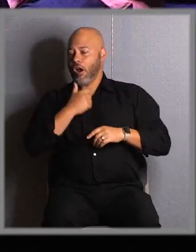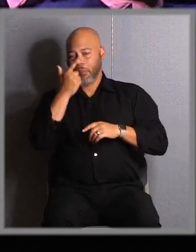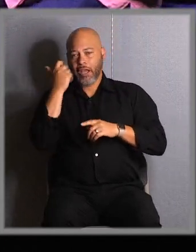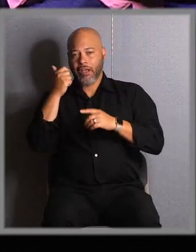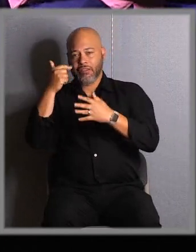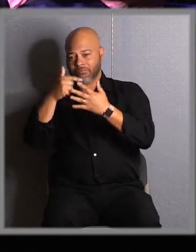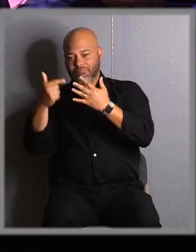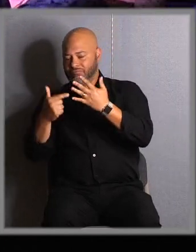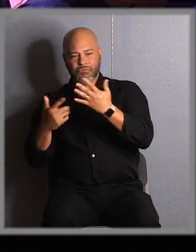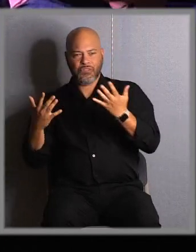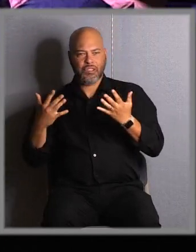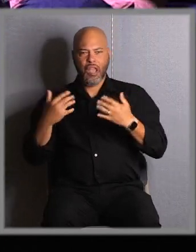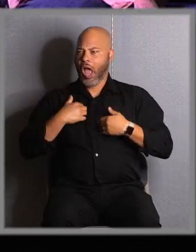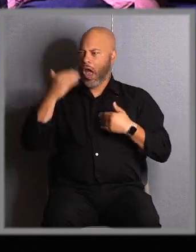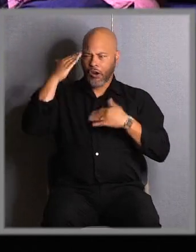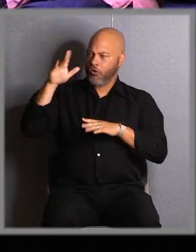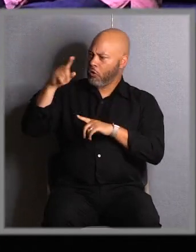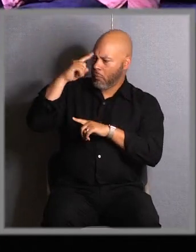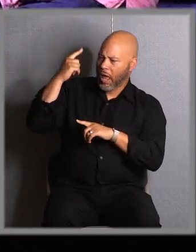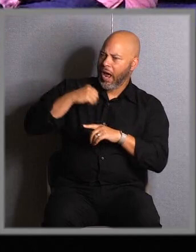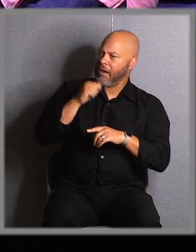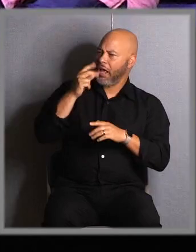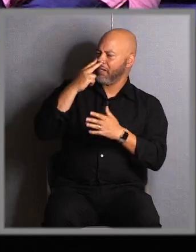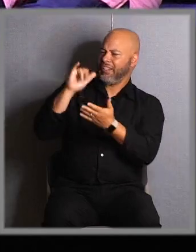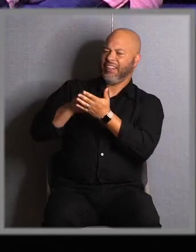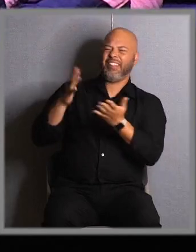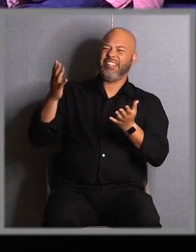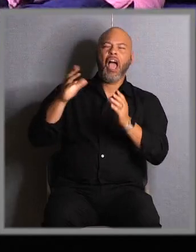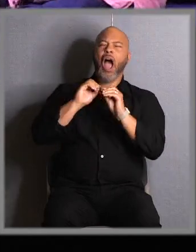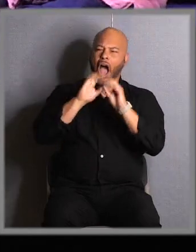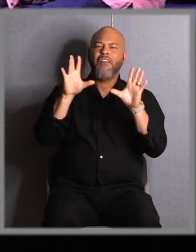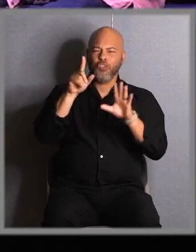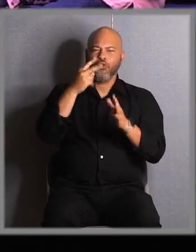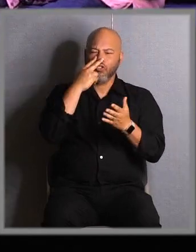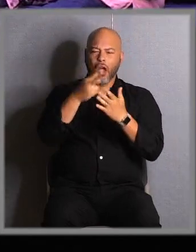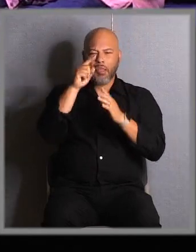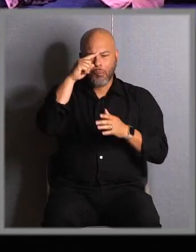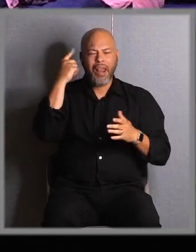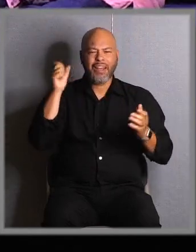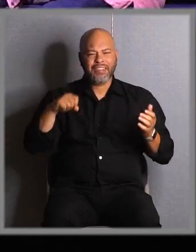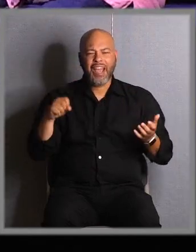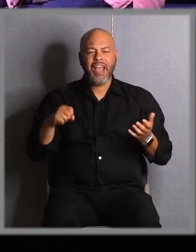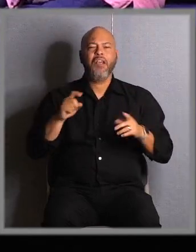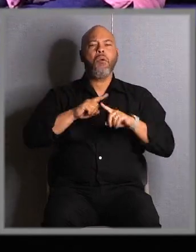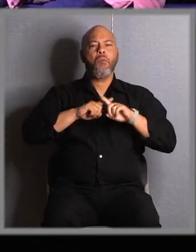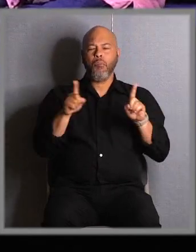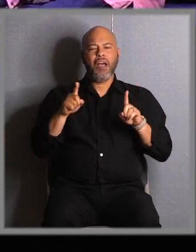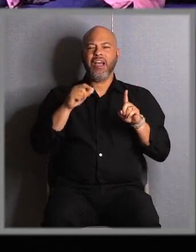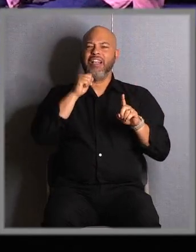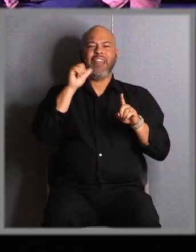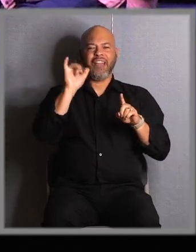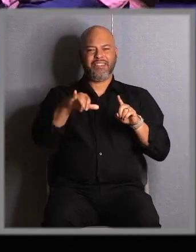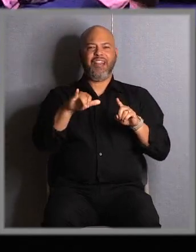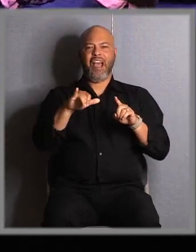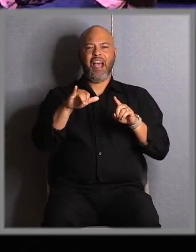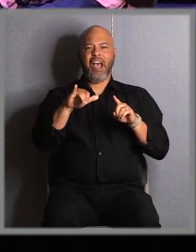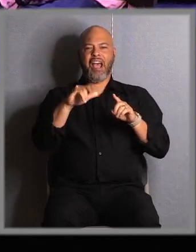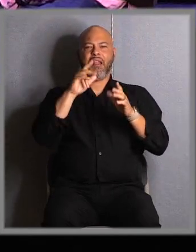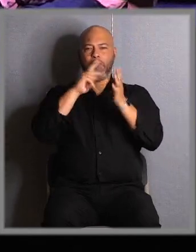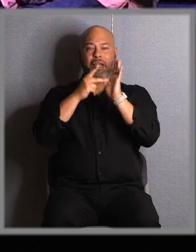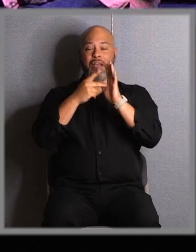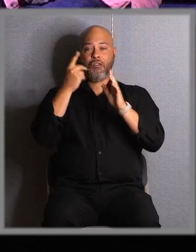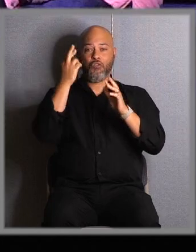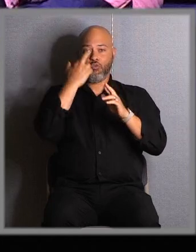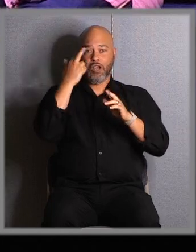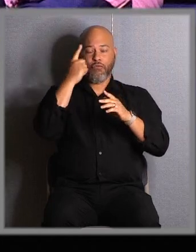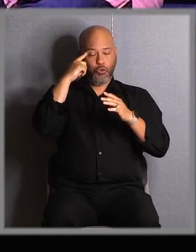I don't, you're black. I didn't know you were black. I didn't even see that. Well, obviously I see that you're black, but that doesn't have to be a matter of division. It